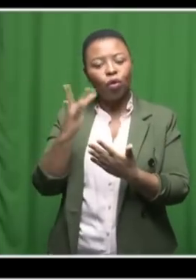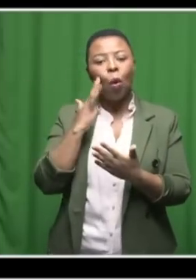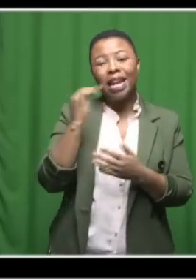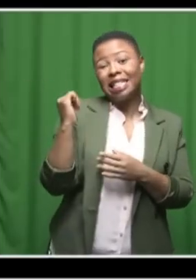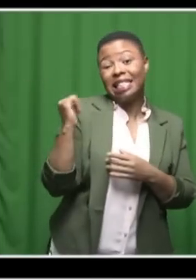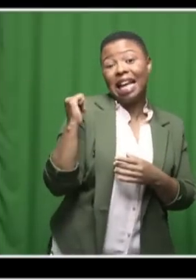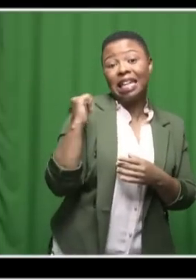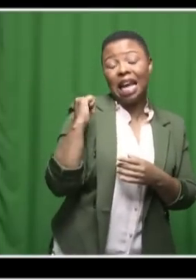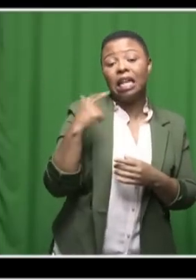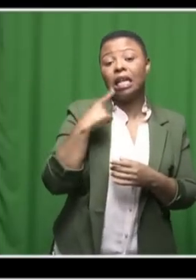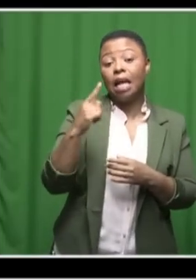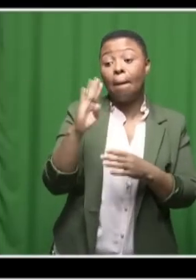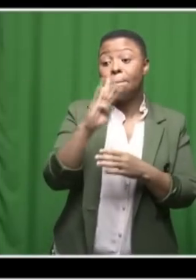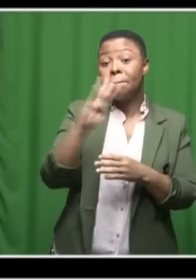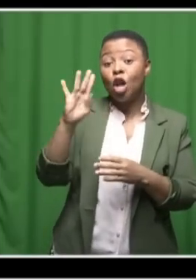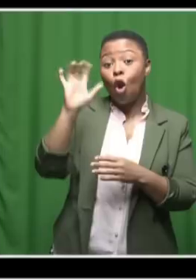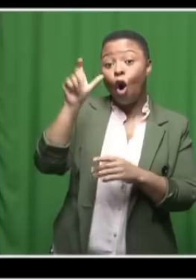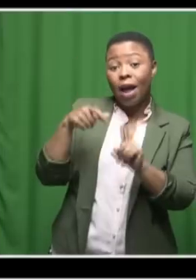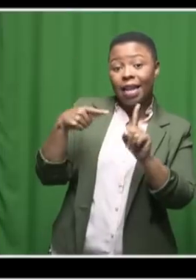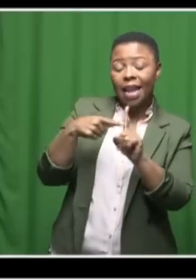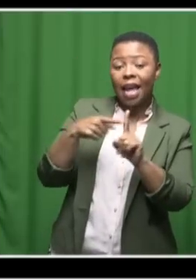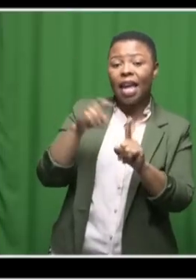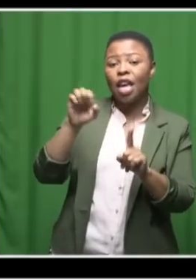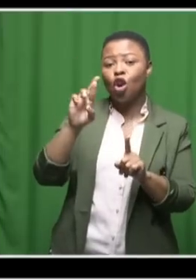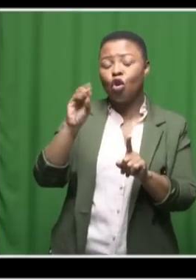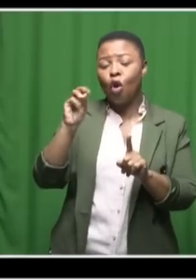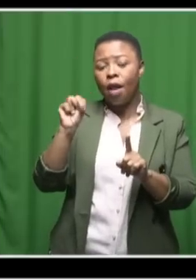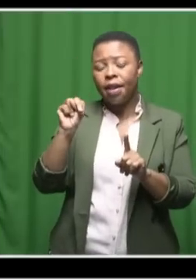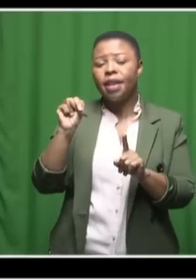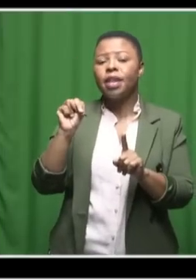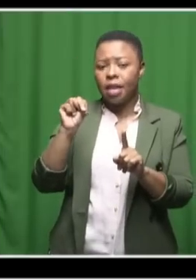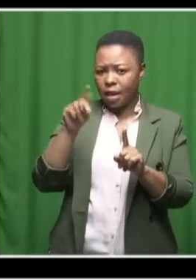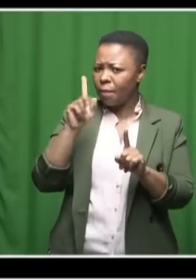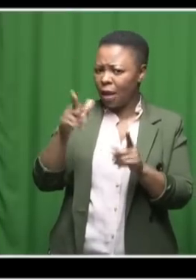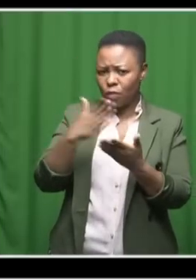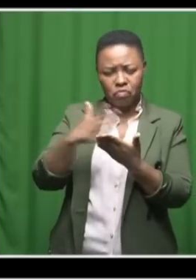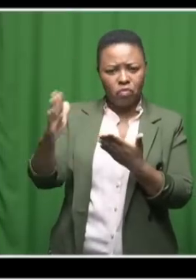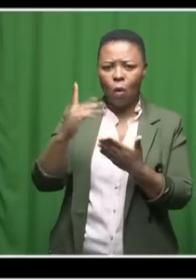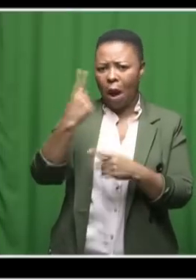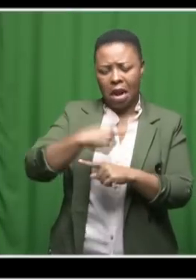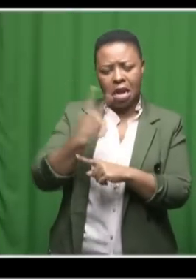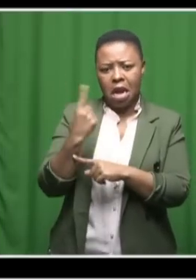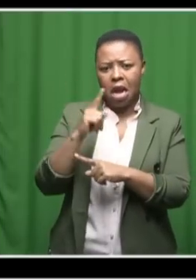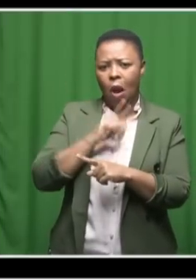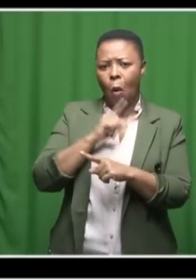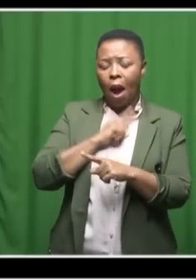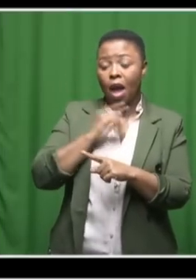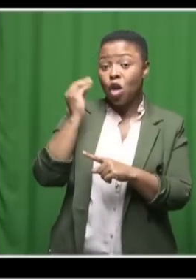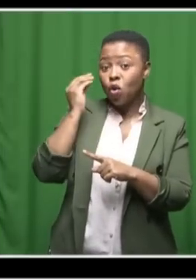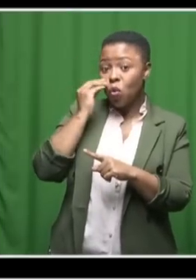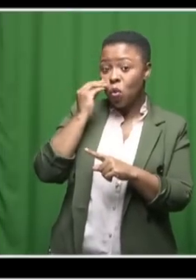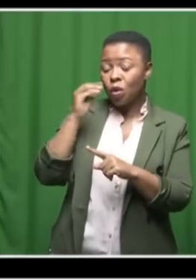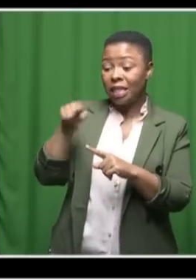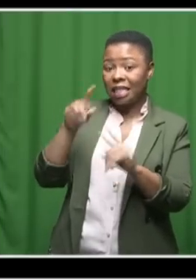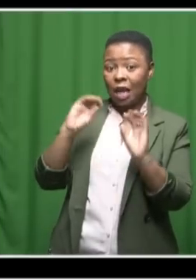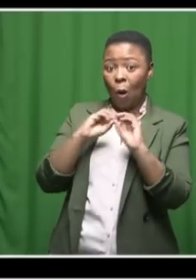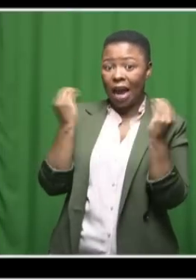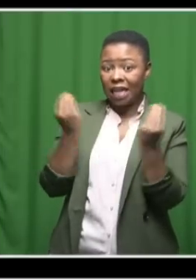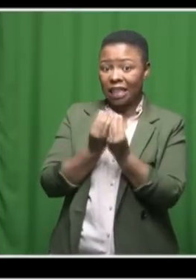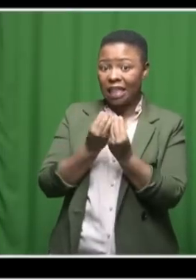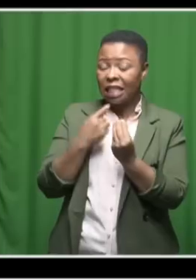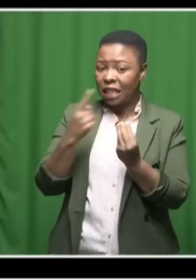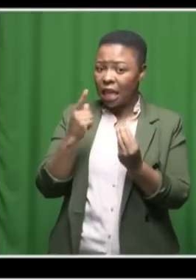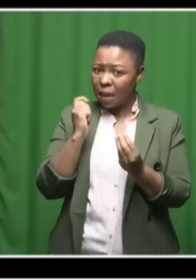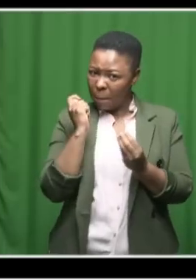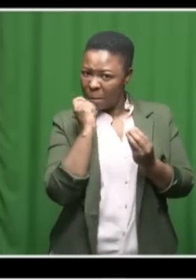a move that billionaire owner Elon Musk pushed for overnight after learning that the news organization would not pay